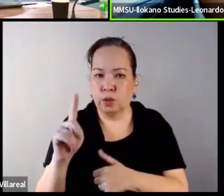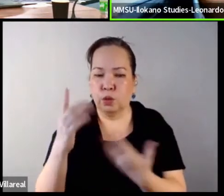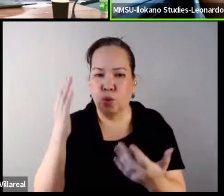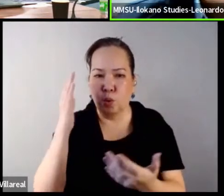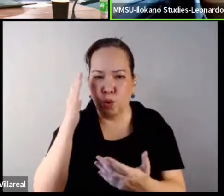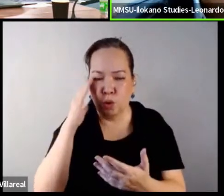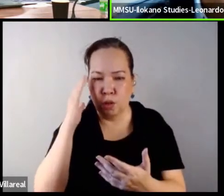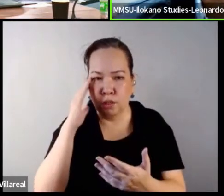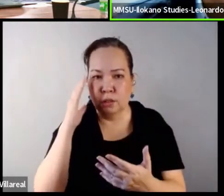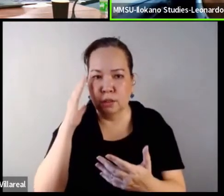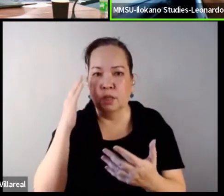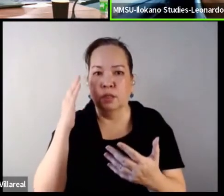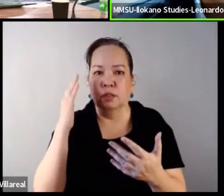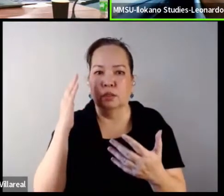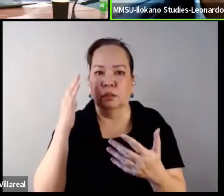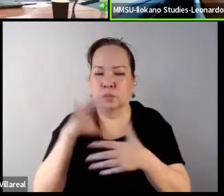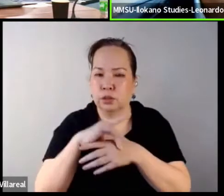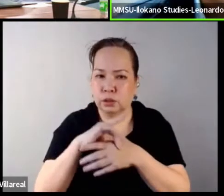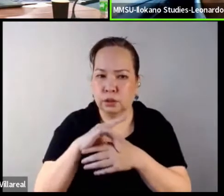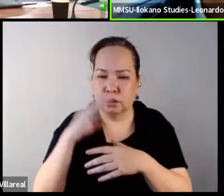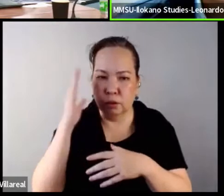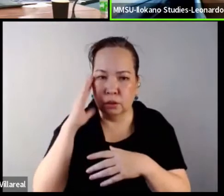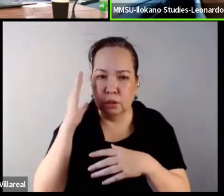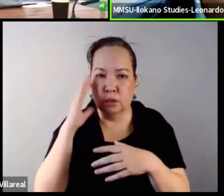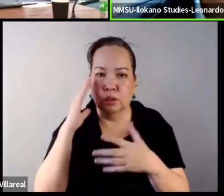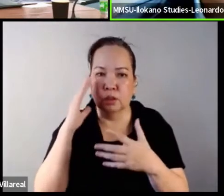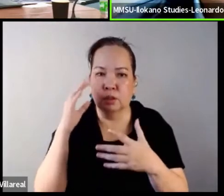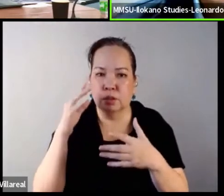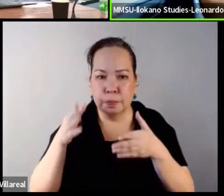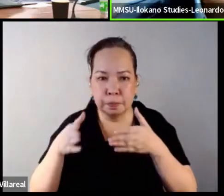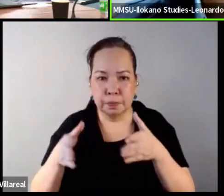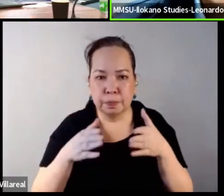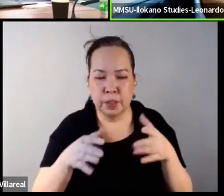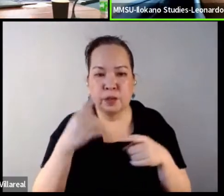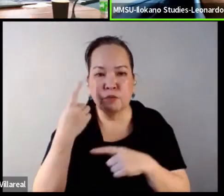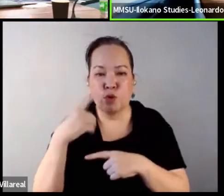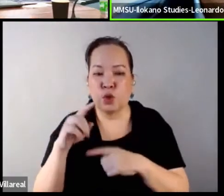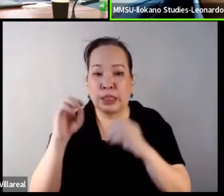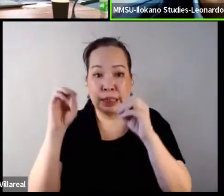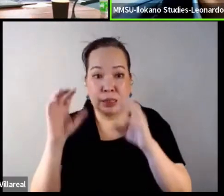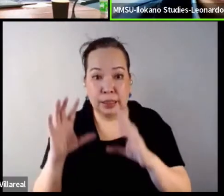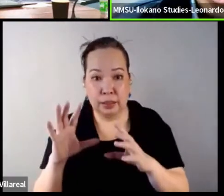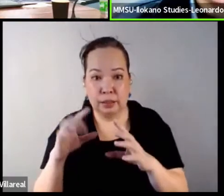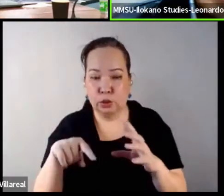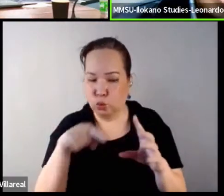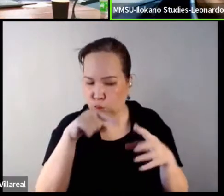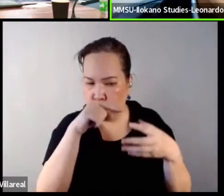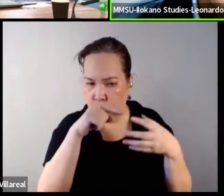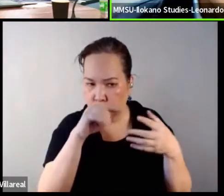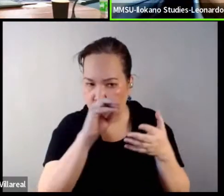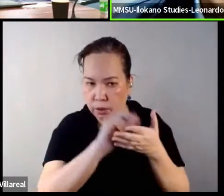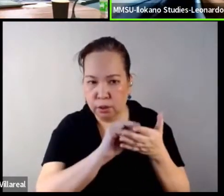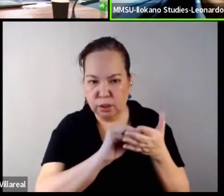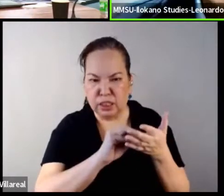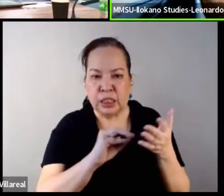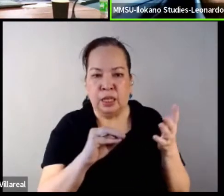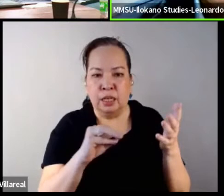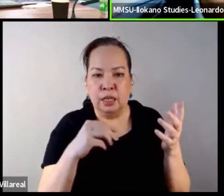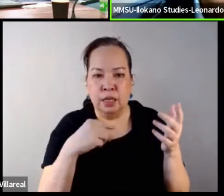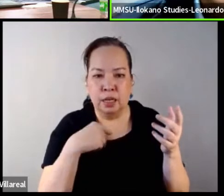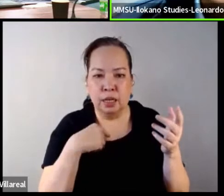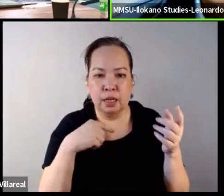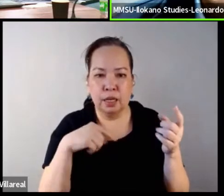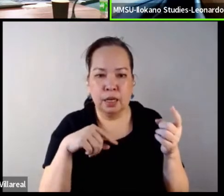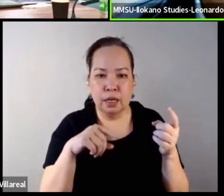strand one of the PPSD or the Philippine Professional Standards for Teachers. There, nakalagay po doon na tayo ay mag-hire